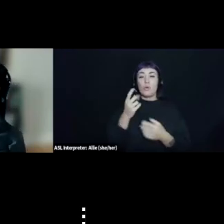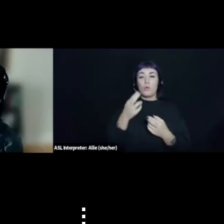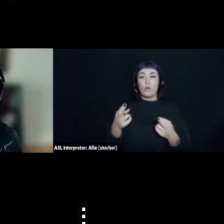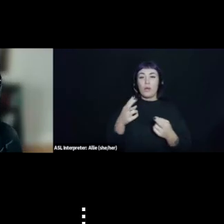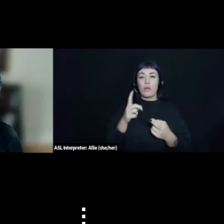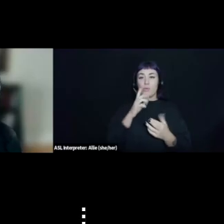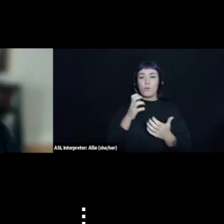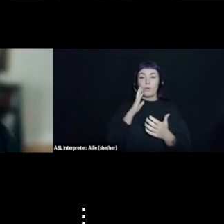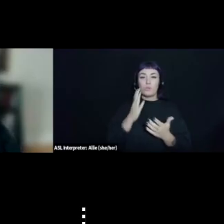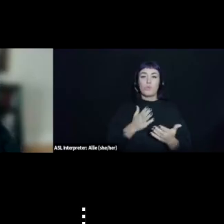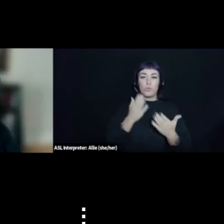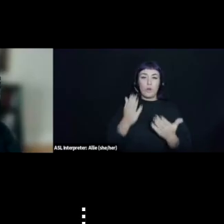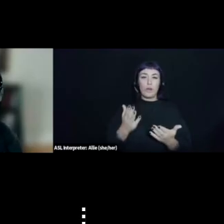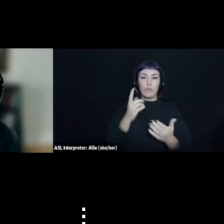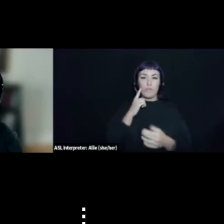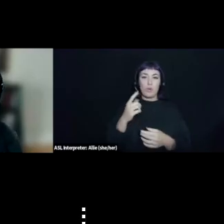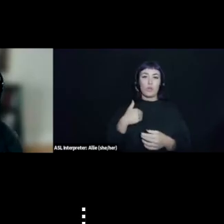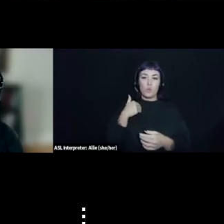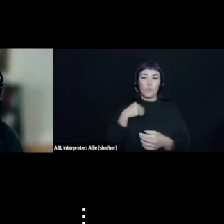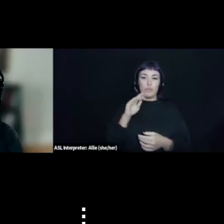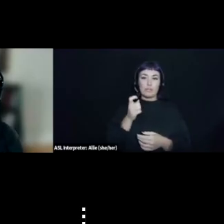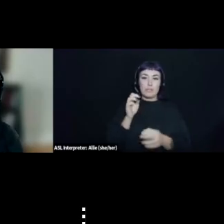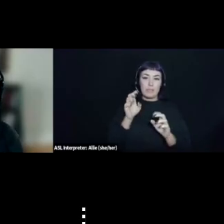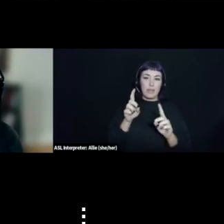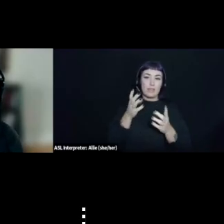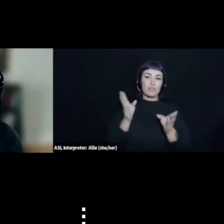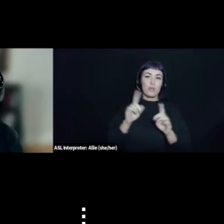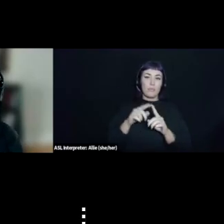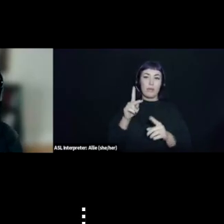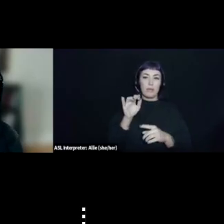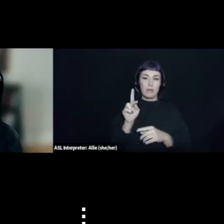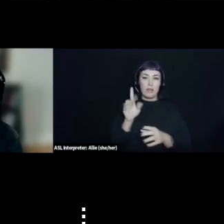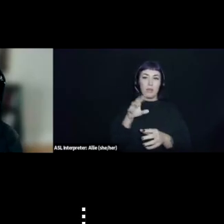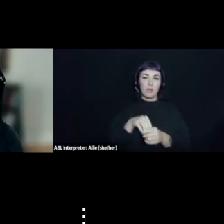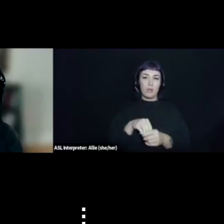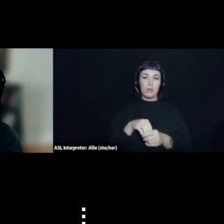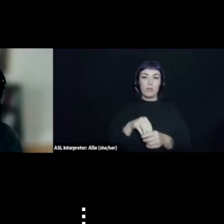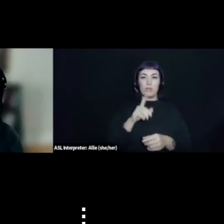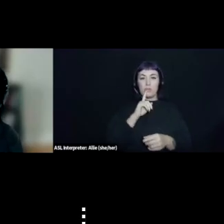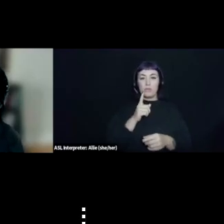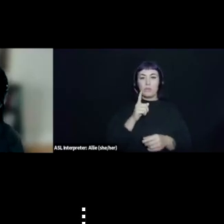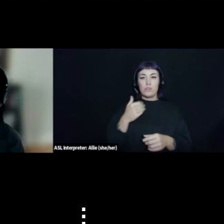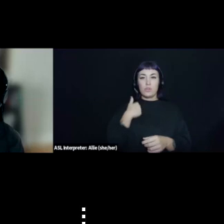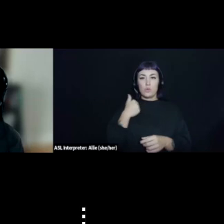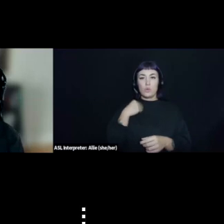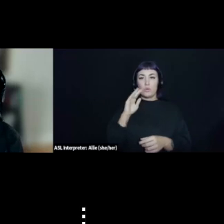actually really want to recommend for youth sex ed in general, but they are kink inclusive, is the Youth